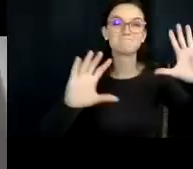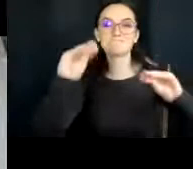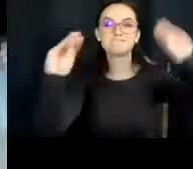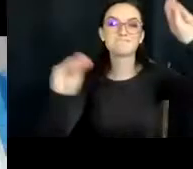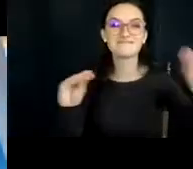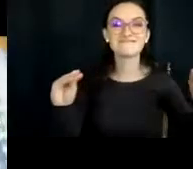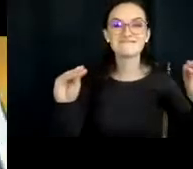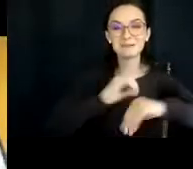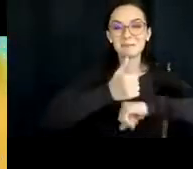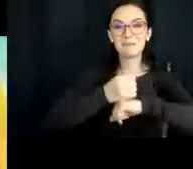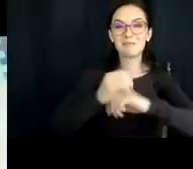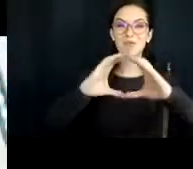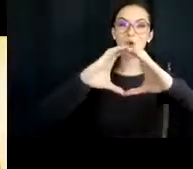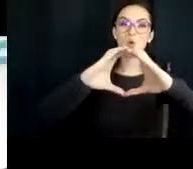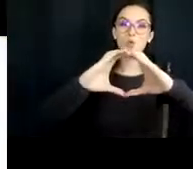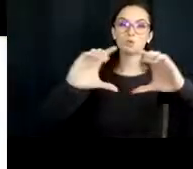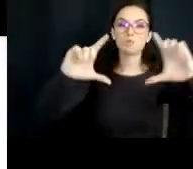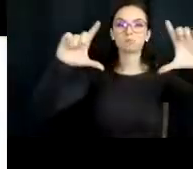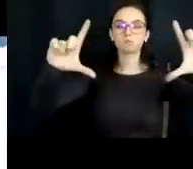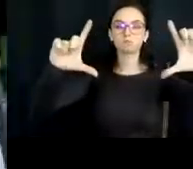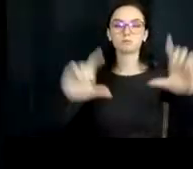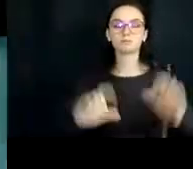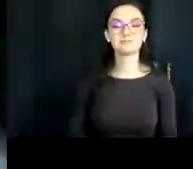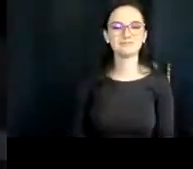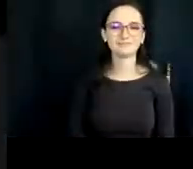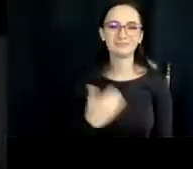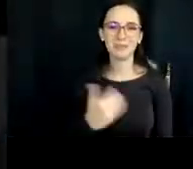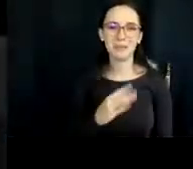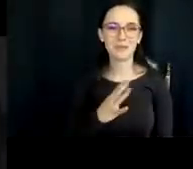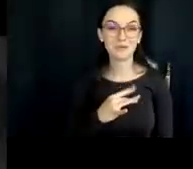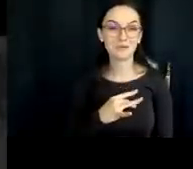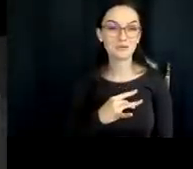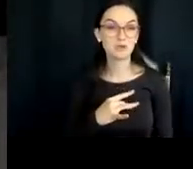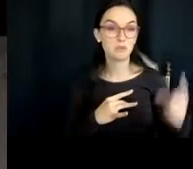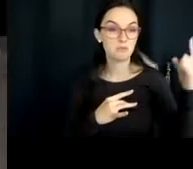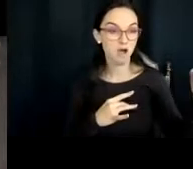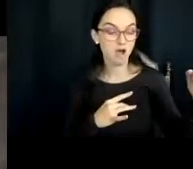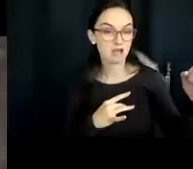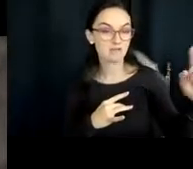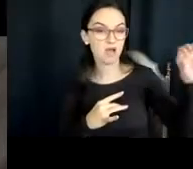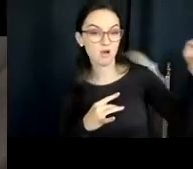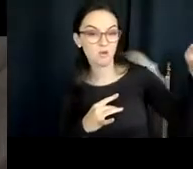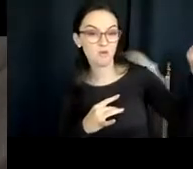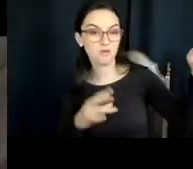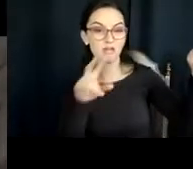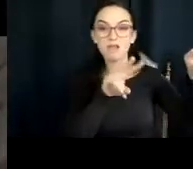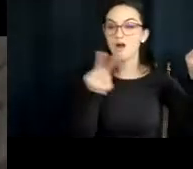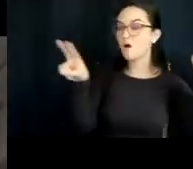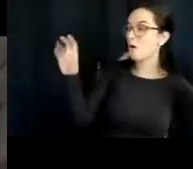that is so cool. So there's one here, and then there's one over there.